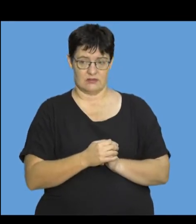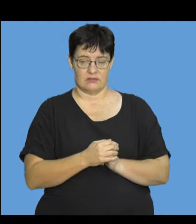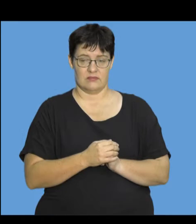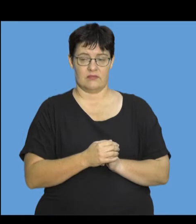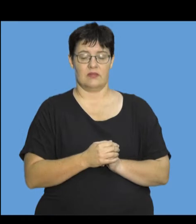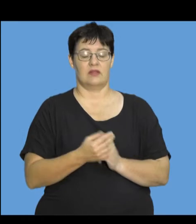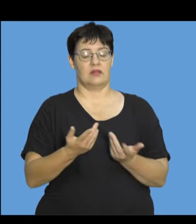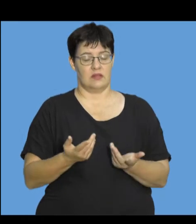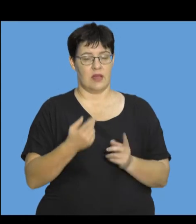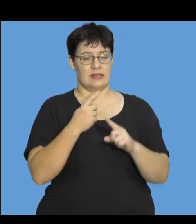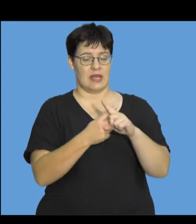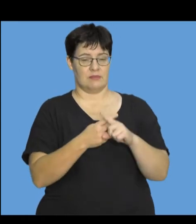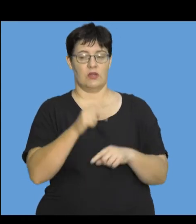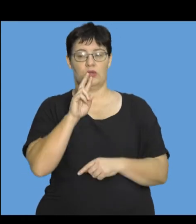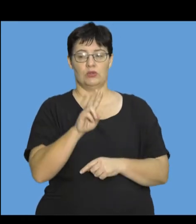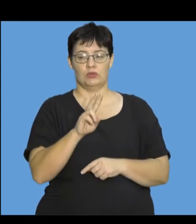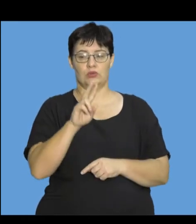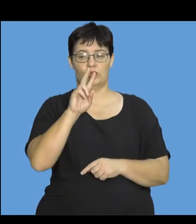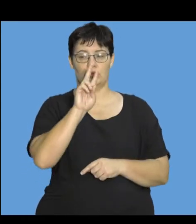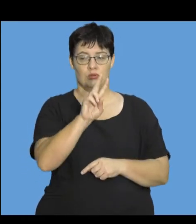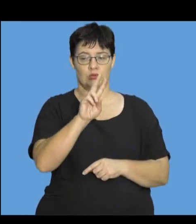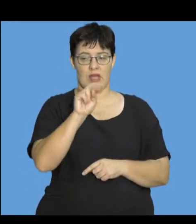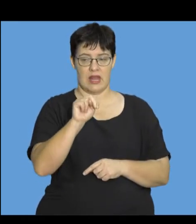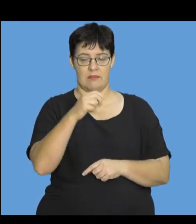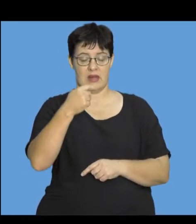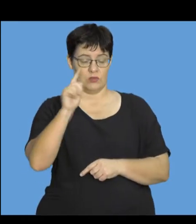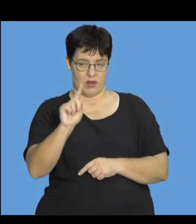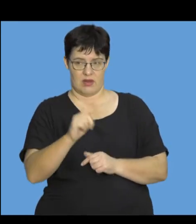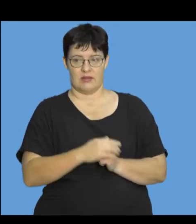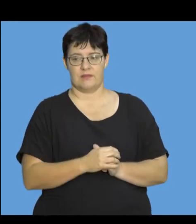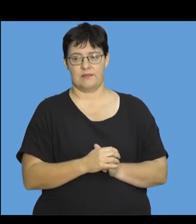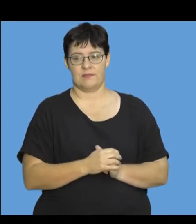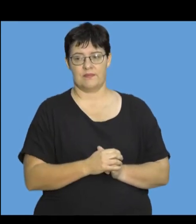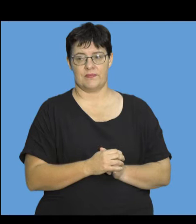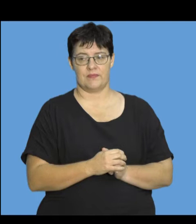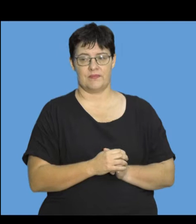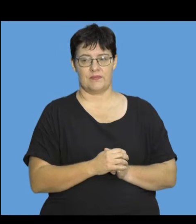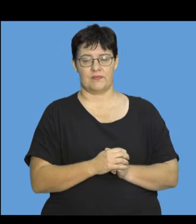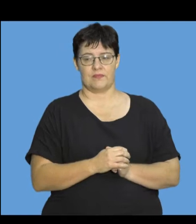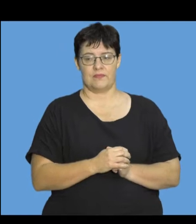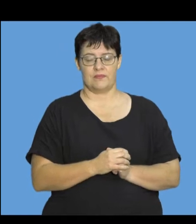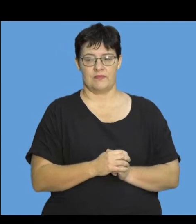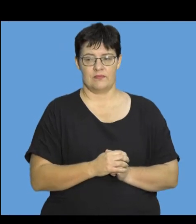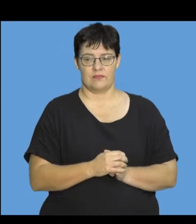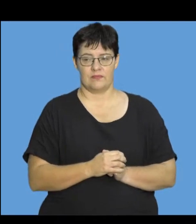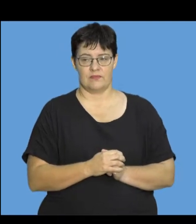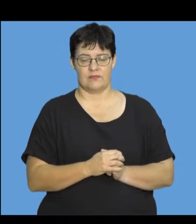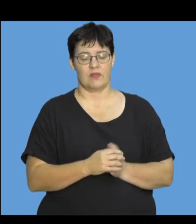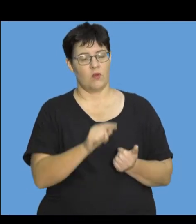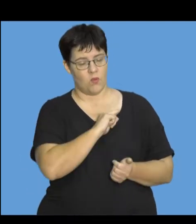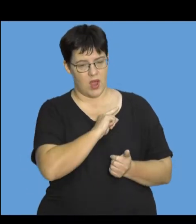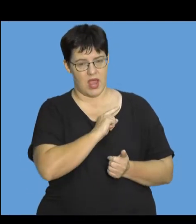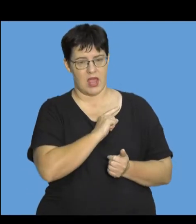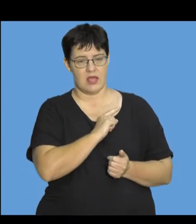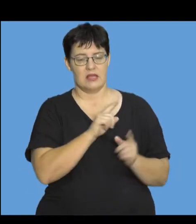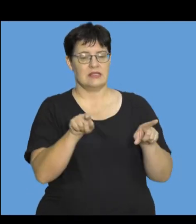leave it as is. And then n plus n will give me the 2n there. Then minus 1 remains as is because